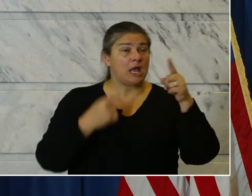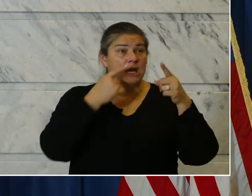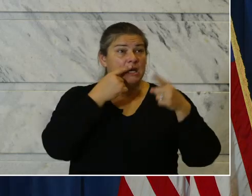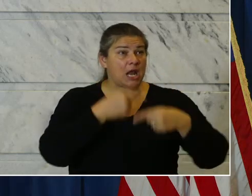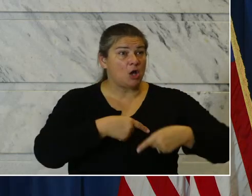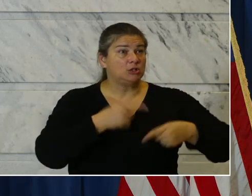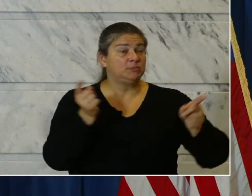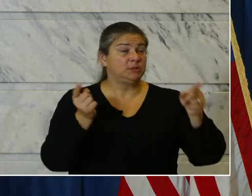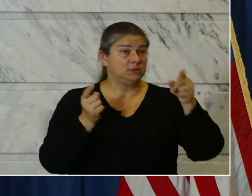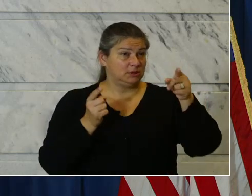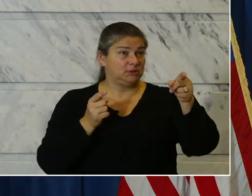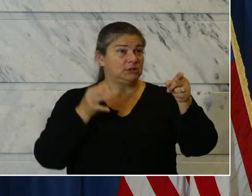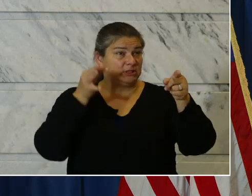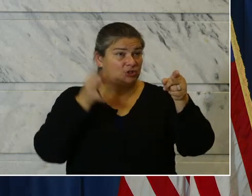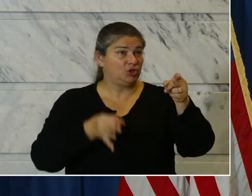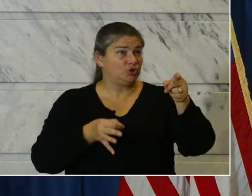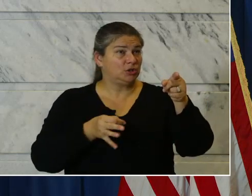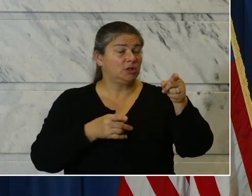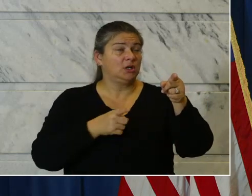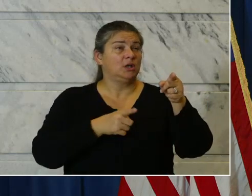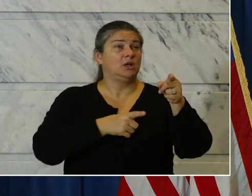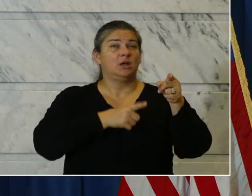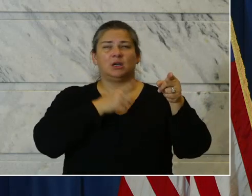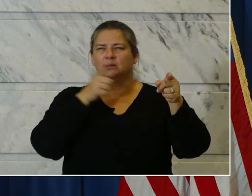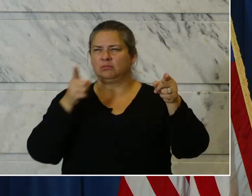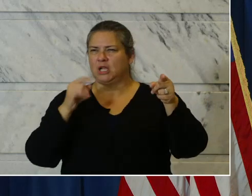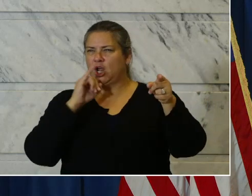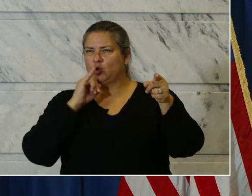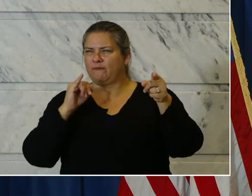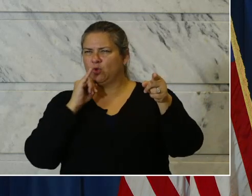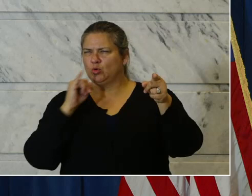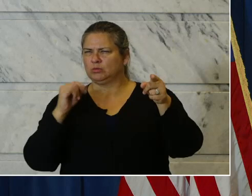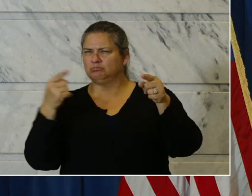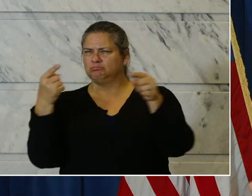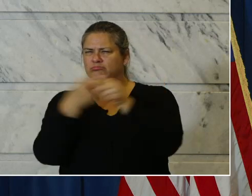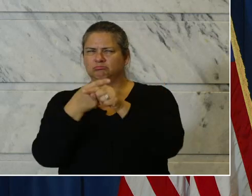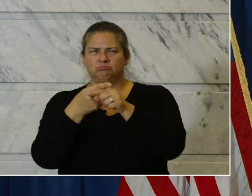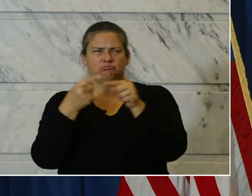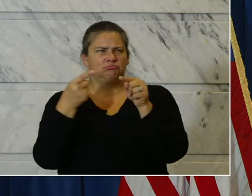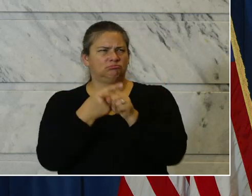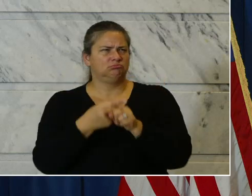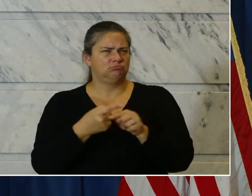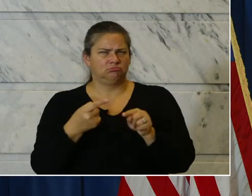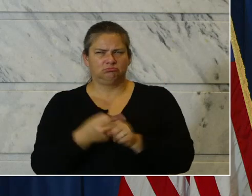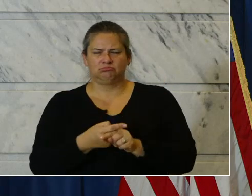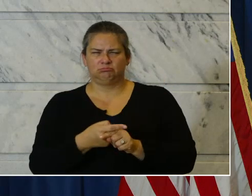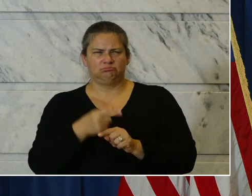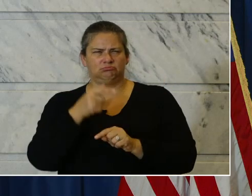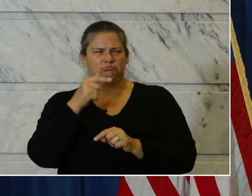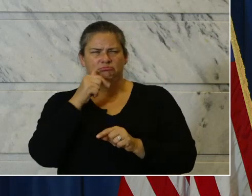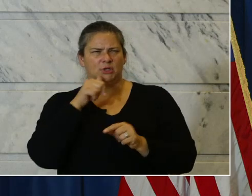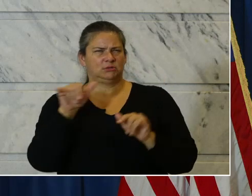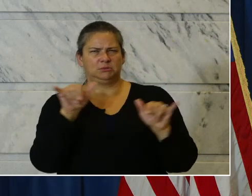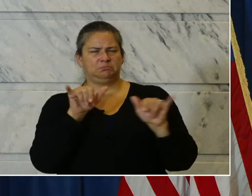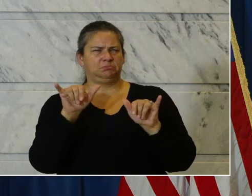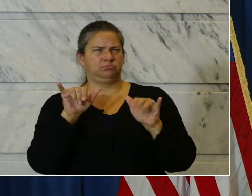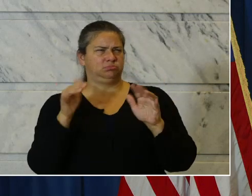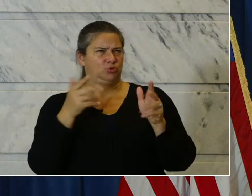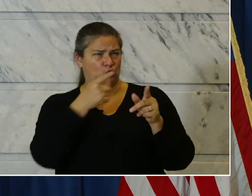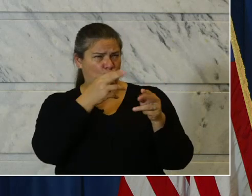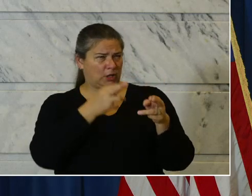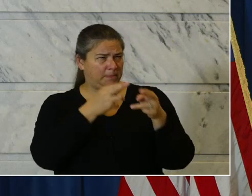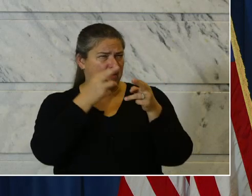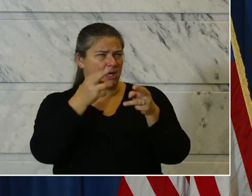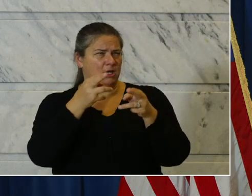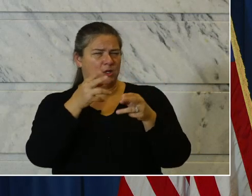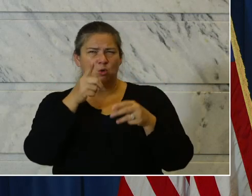the grand jury decision and interviews that have been done in the last couple days about what was presented or what was recommended or what